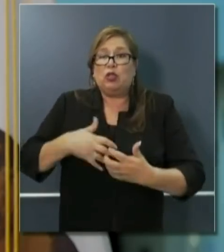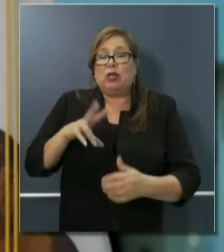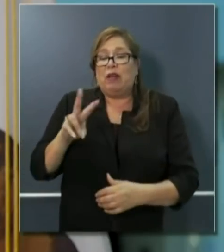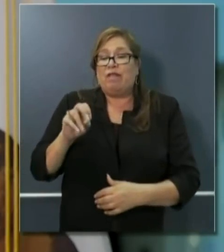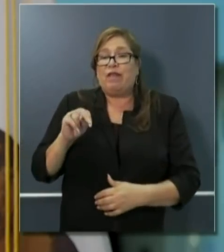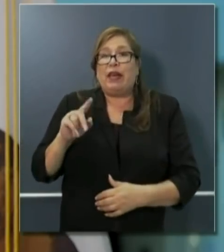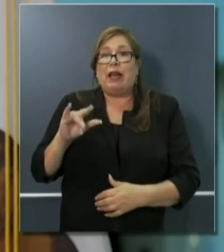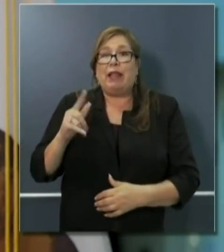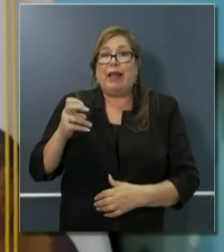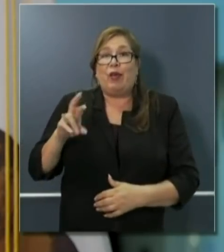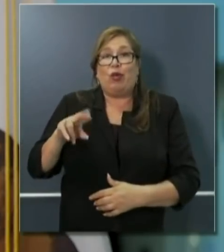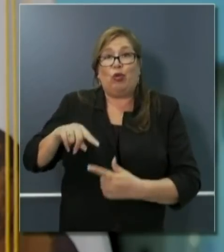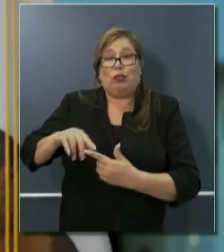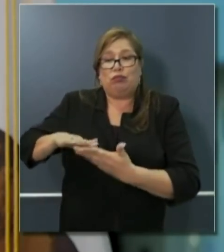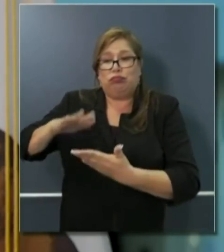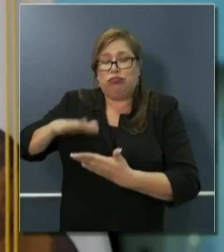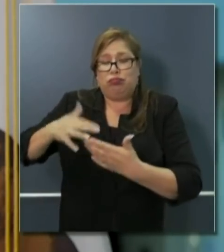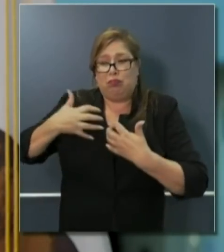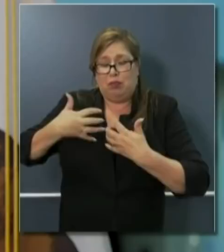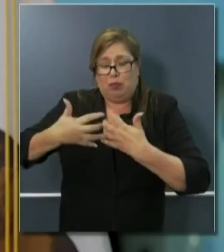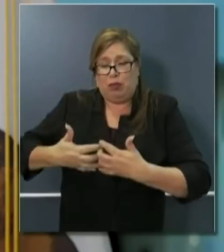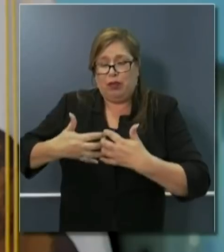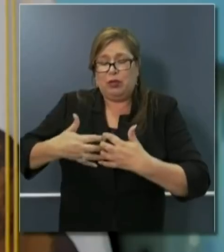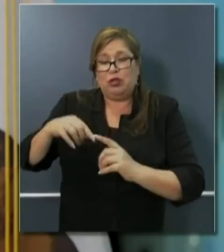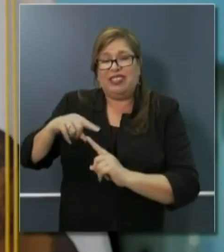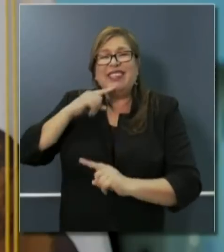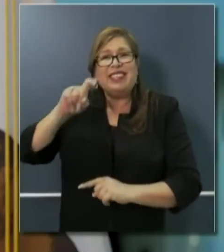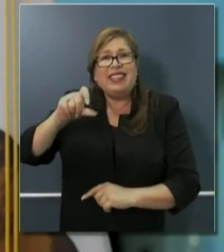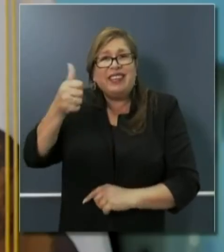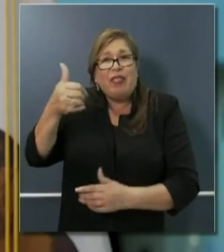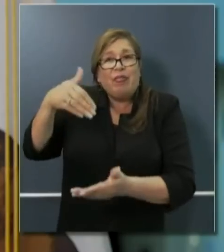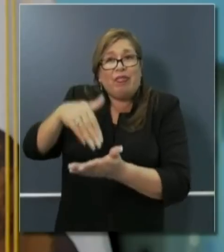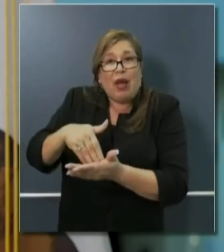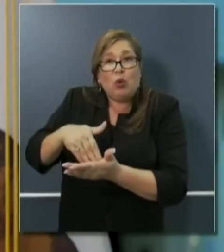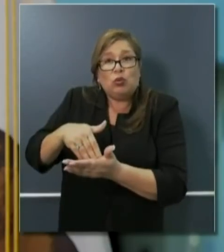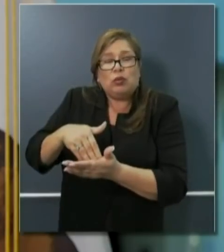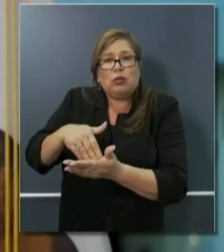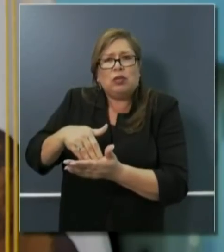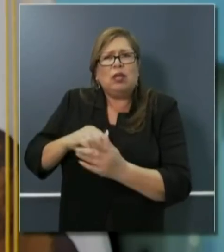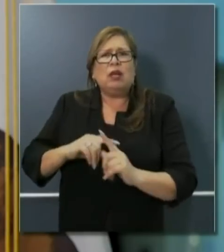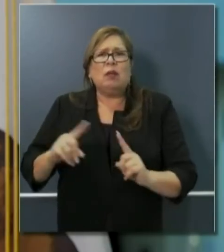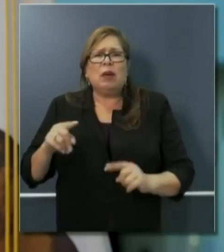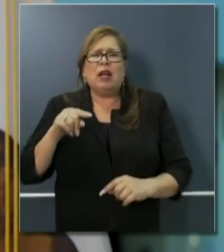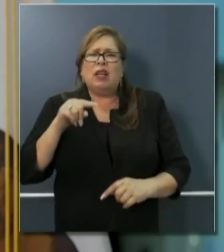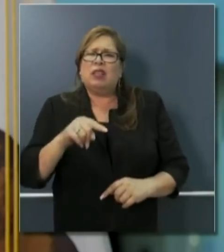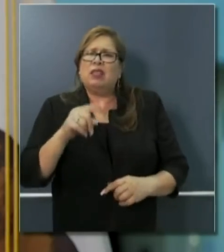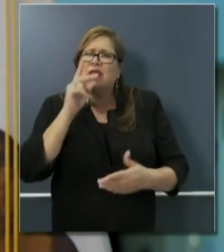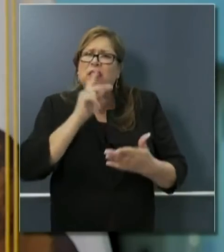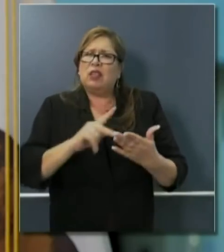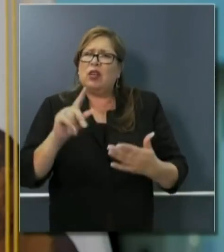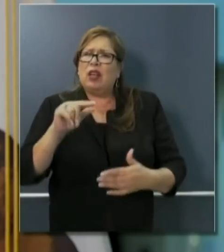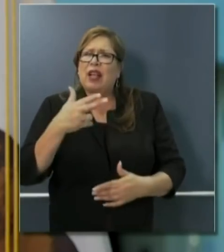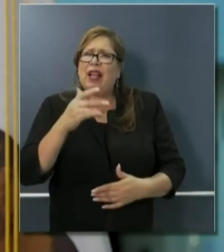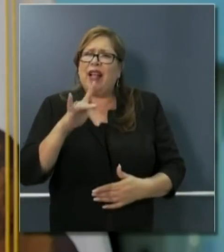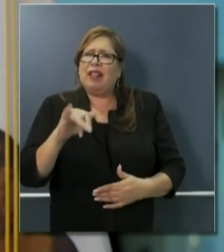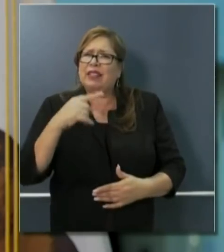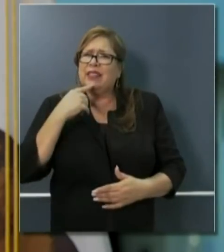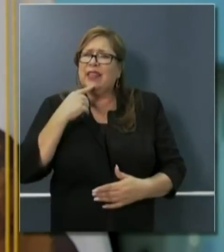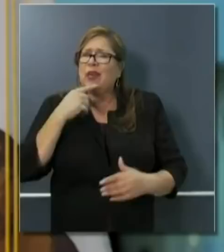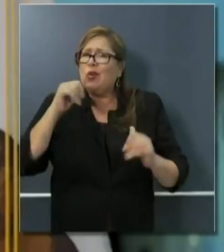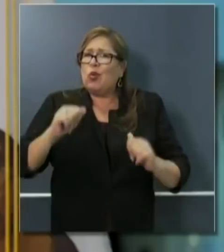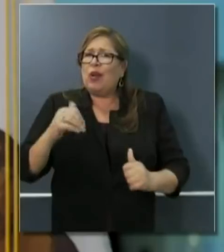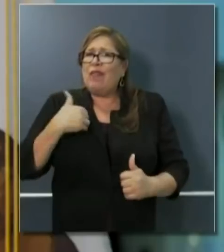ventilators, but Secretary Gallia said that at the peak we could have 30,000 ICU rooms that